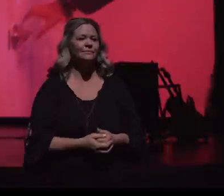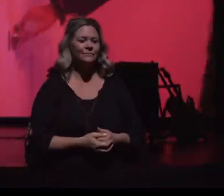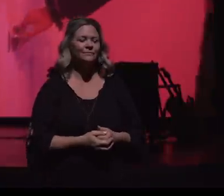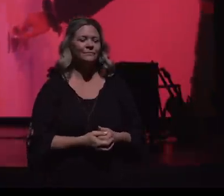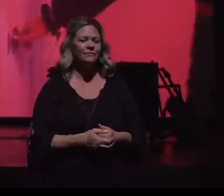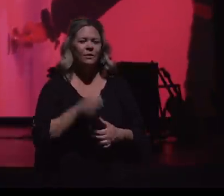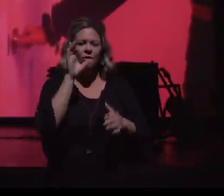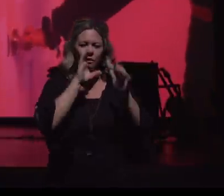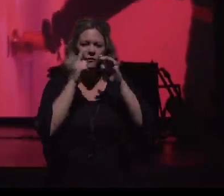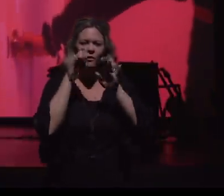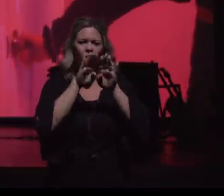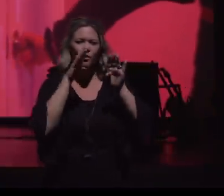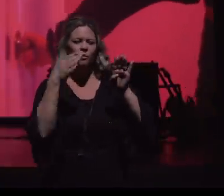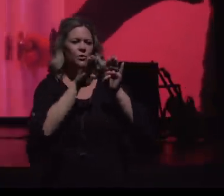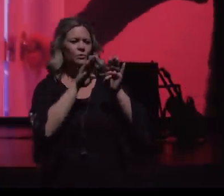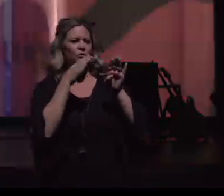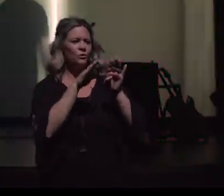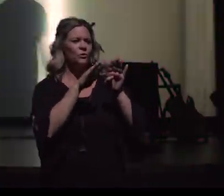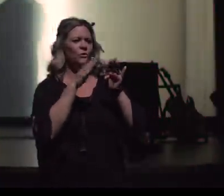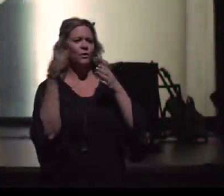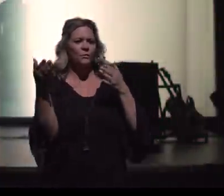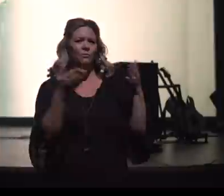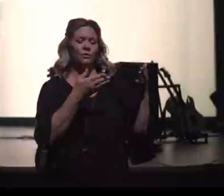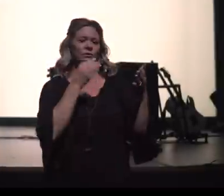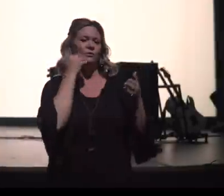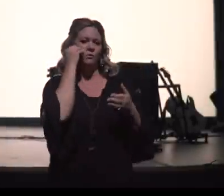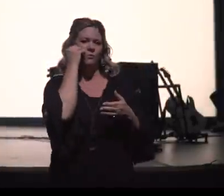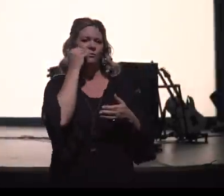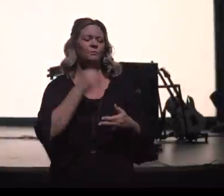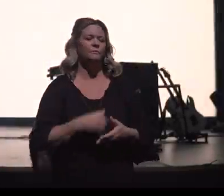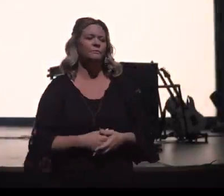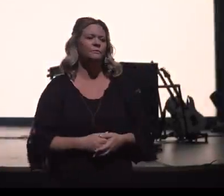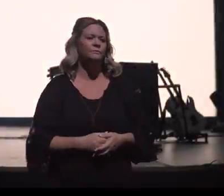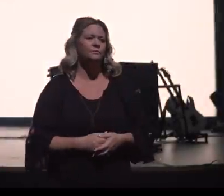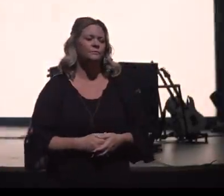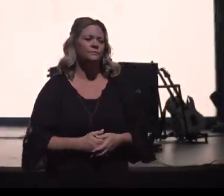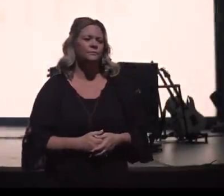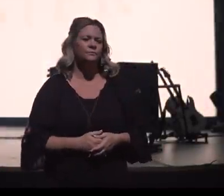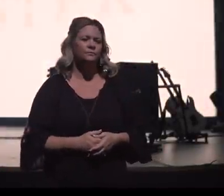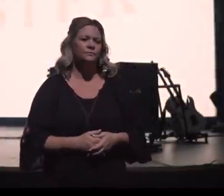Just looking for that open door that finally brings you home.